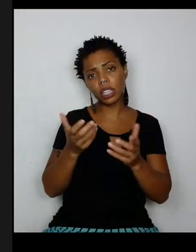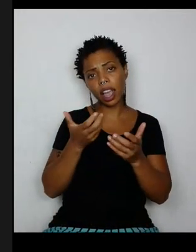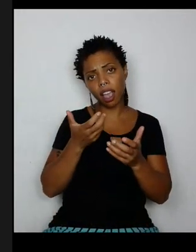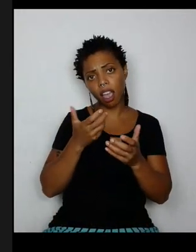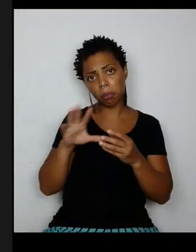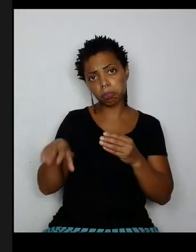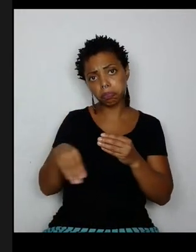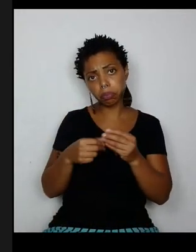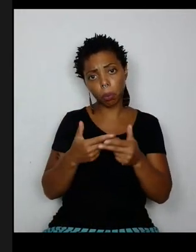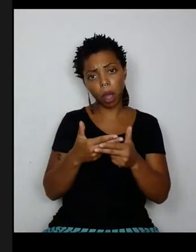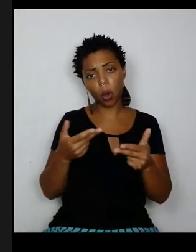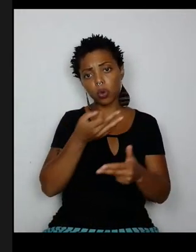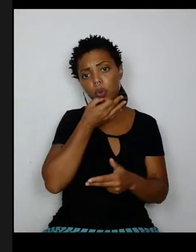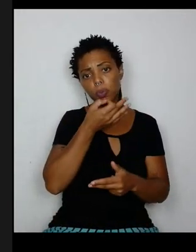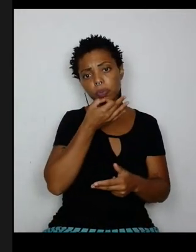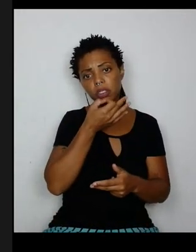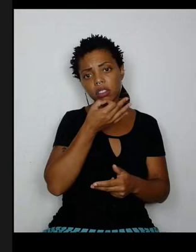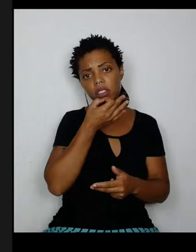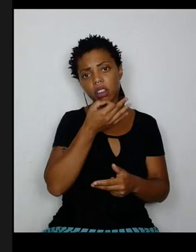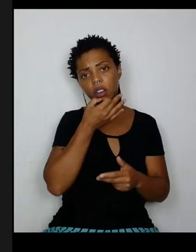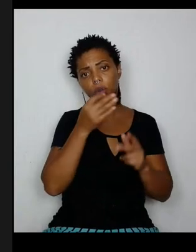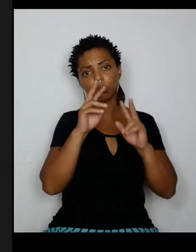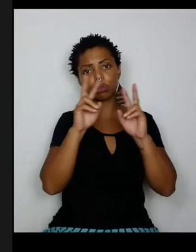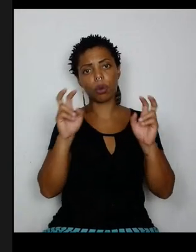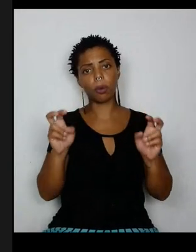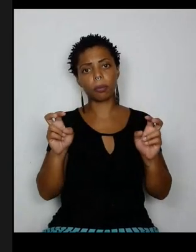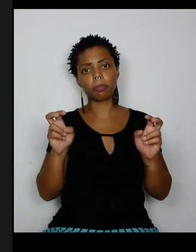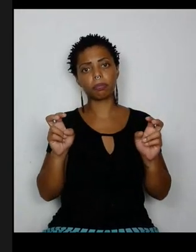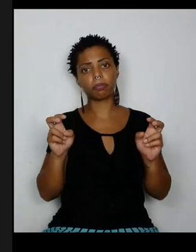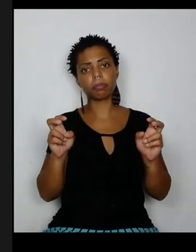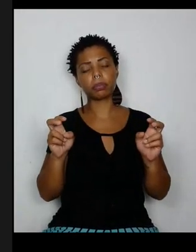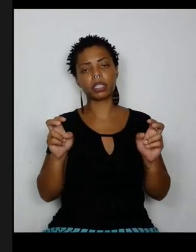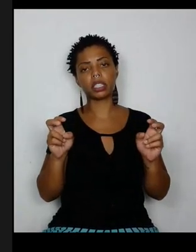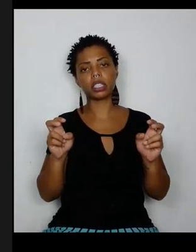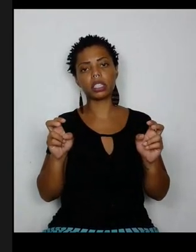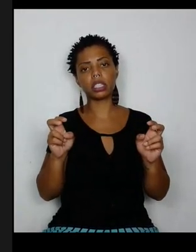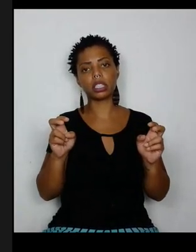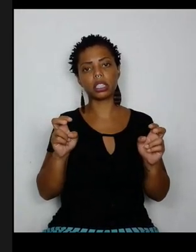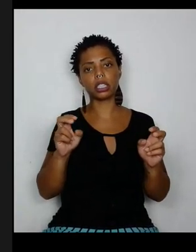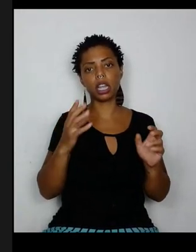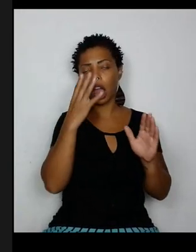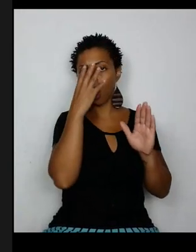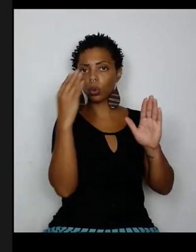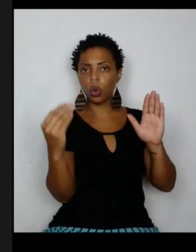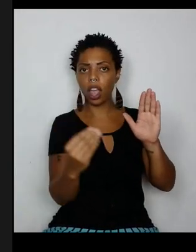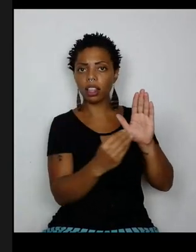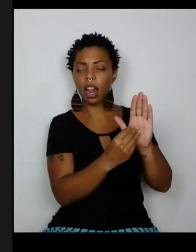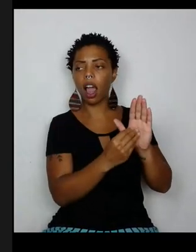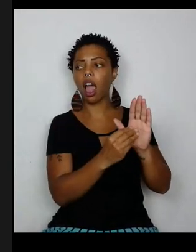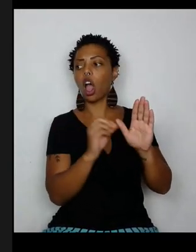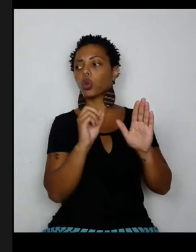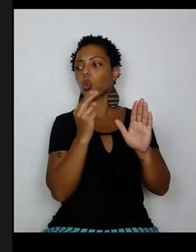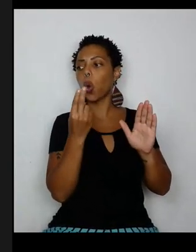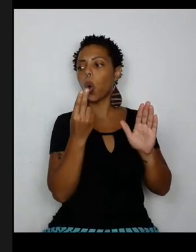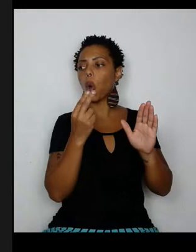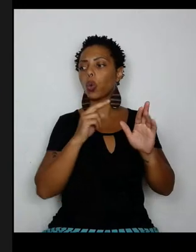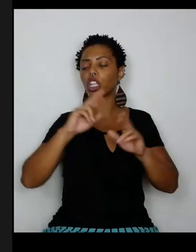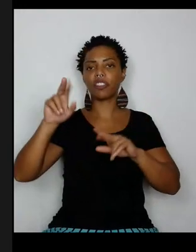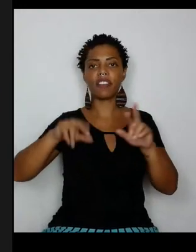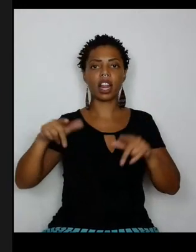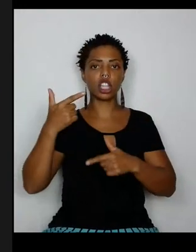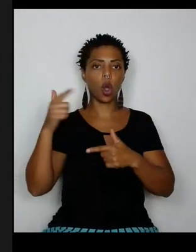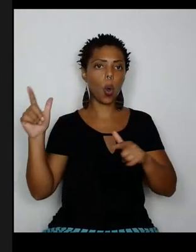you wanted to add something to this comment or you want to talk about self-portraits and